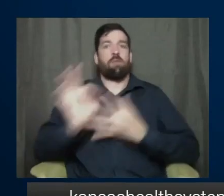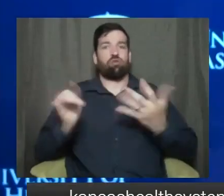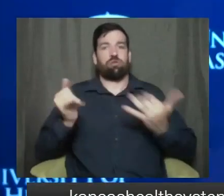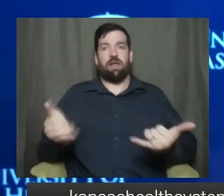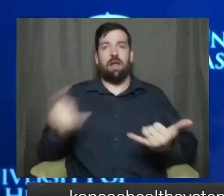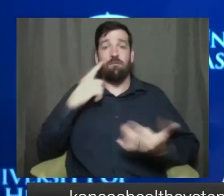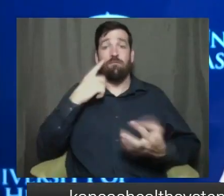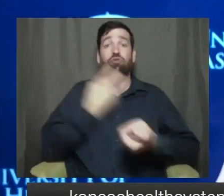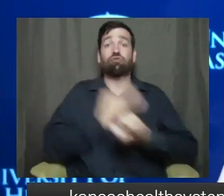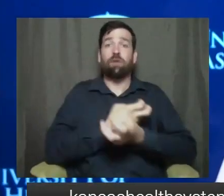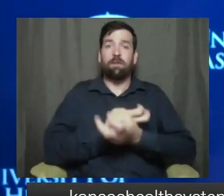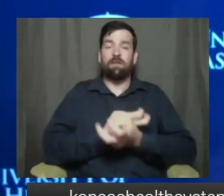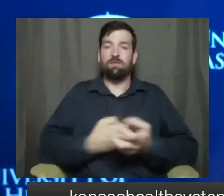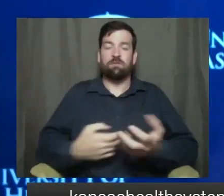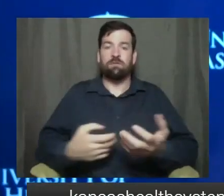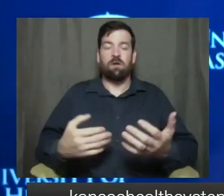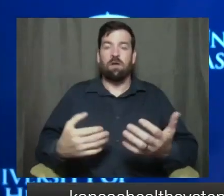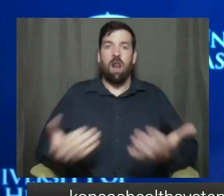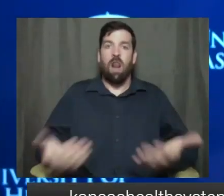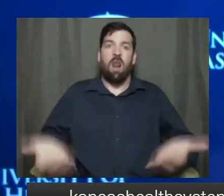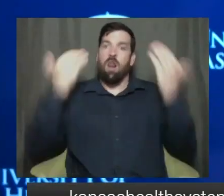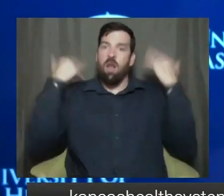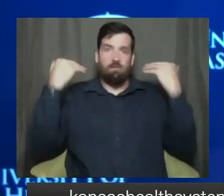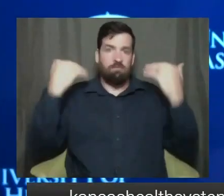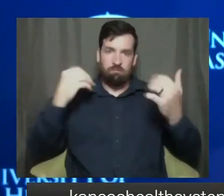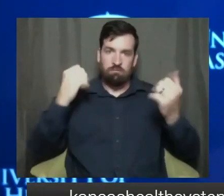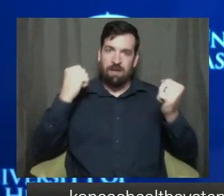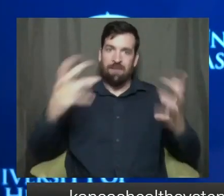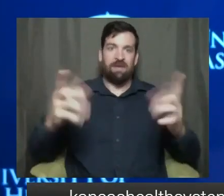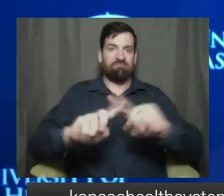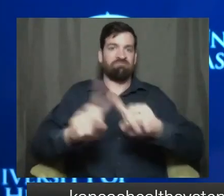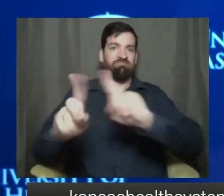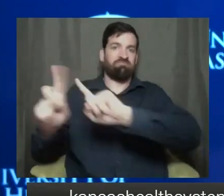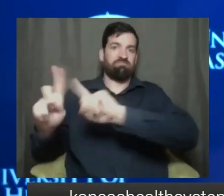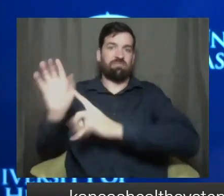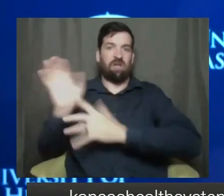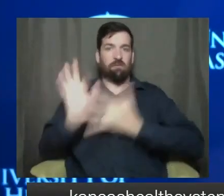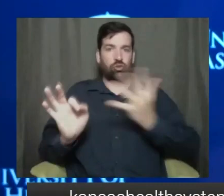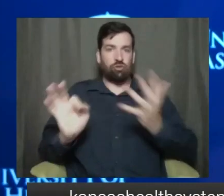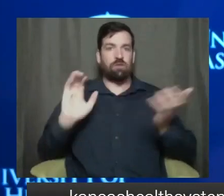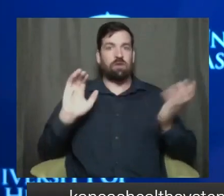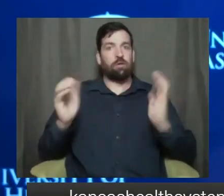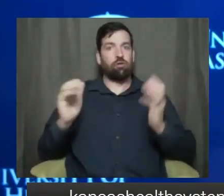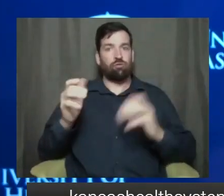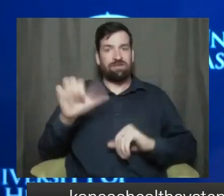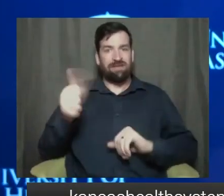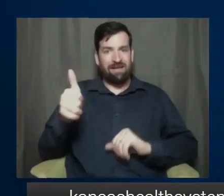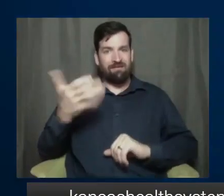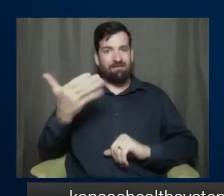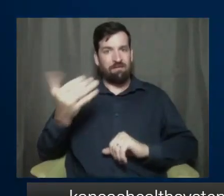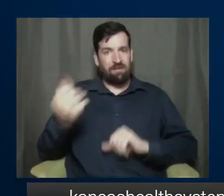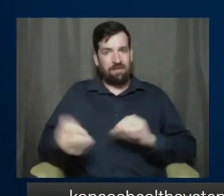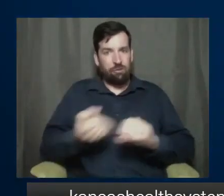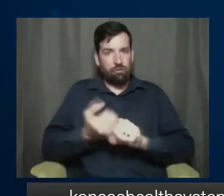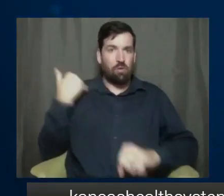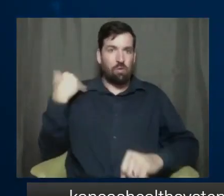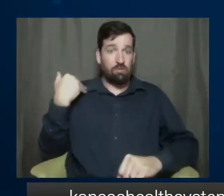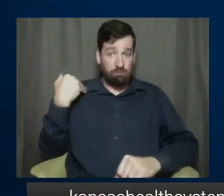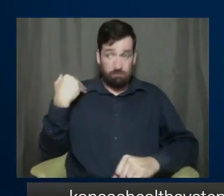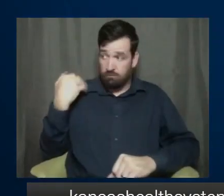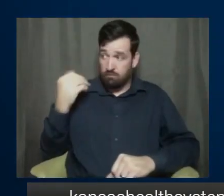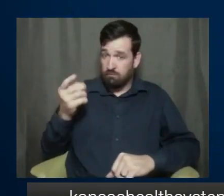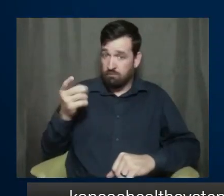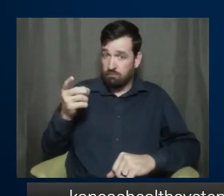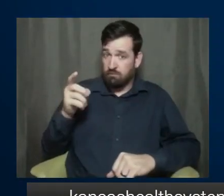it's almost overwhelming how many options we have compared to 10 or 15 years ago for osteoporosis. So, anything you can add to that, Dr.